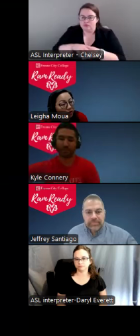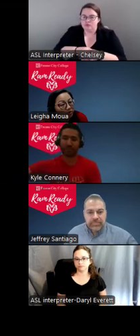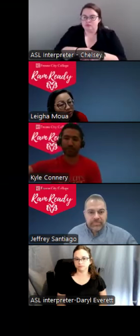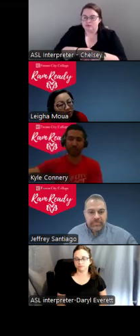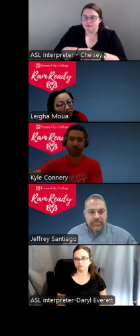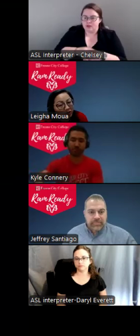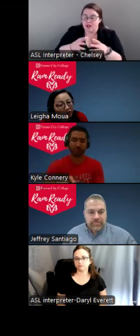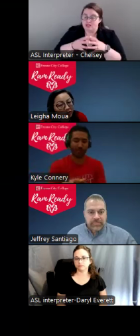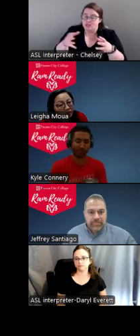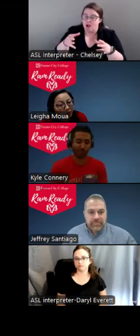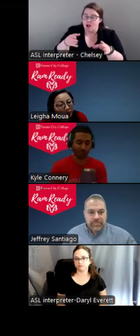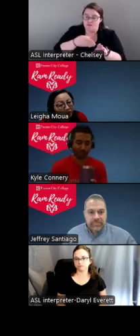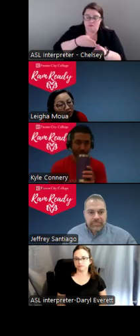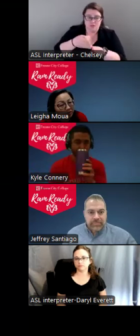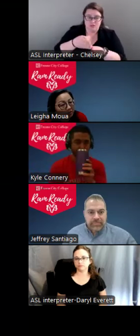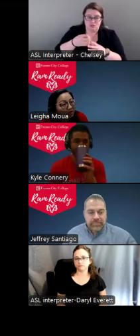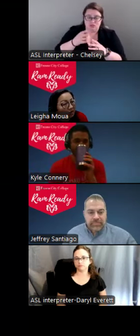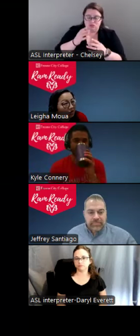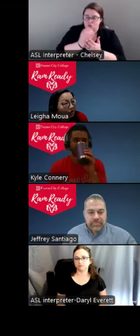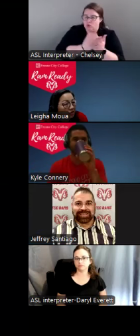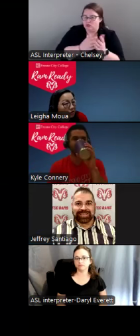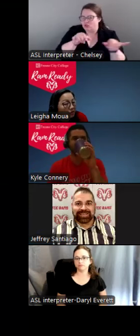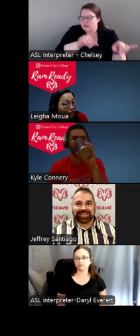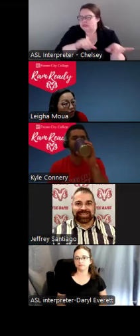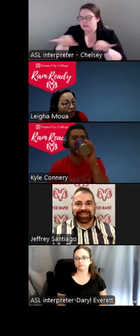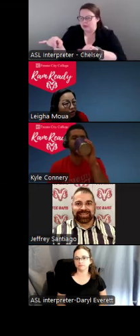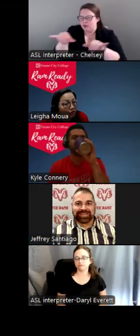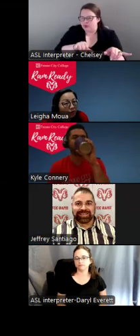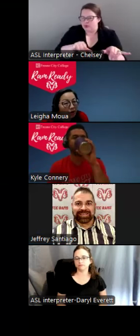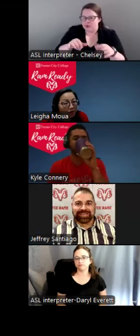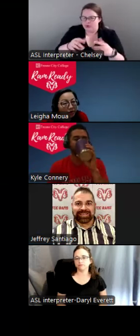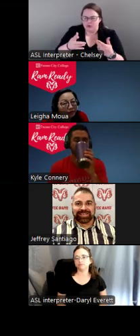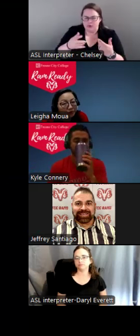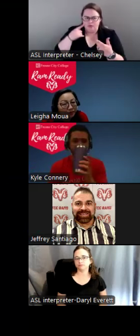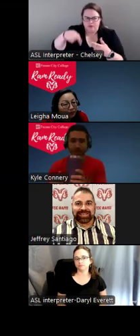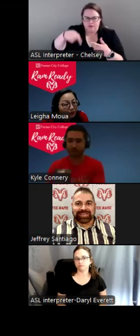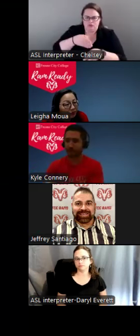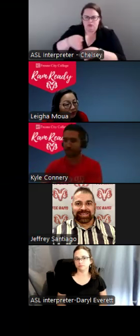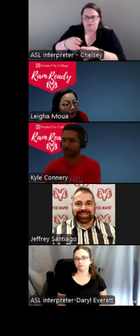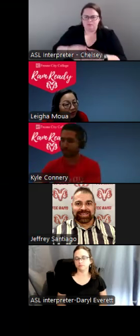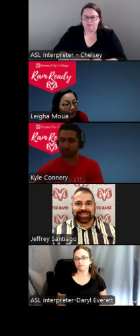major courses are very similar in this particular career path.